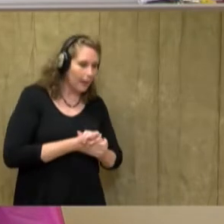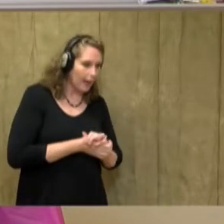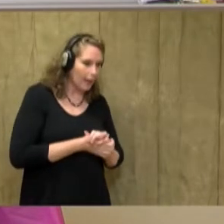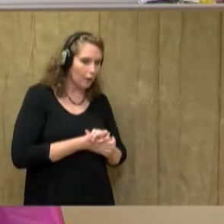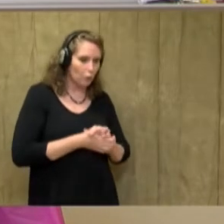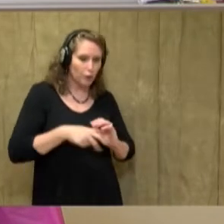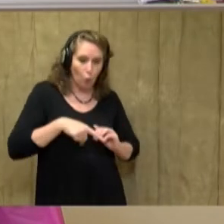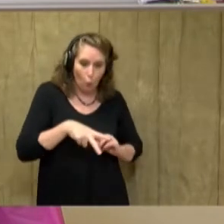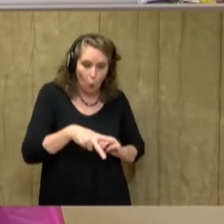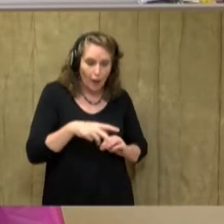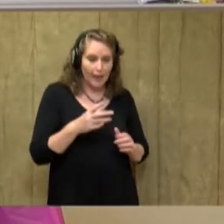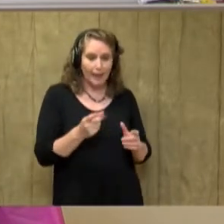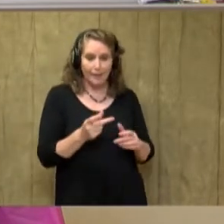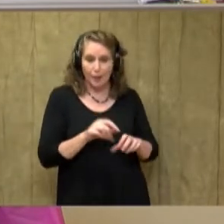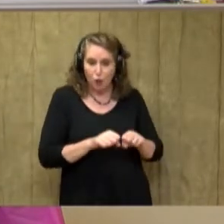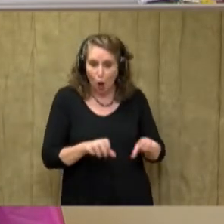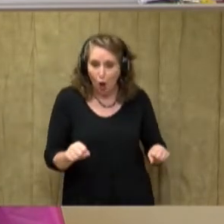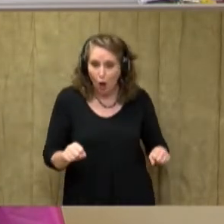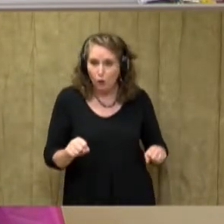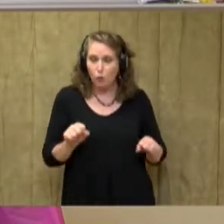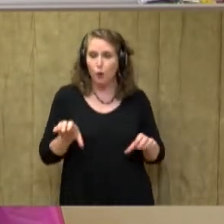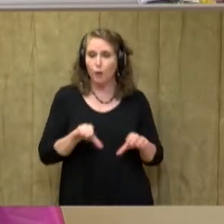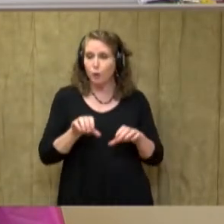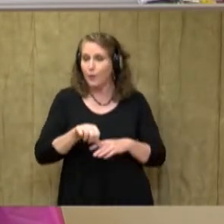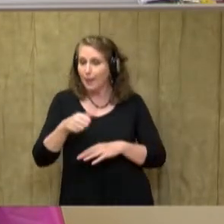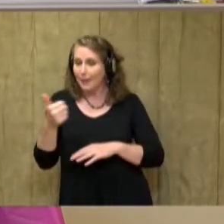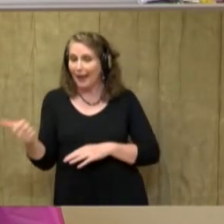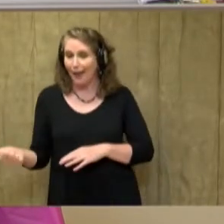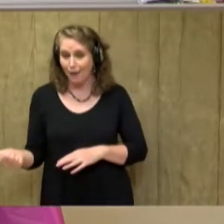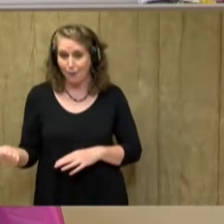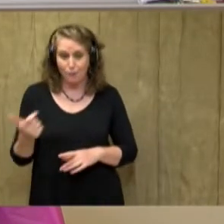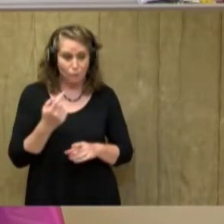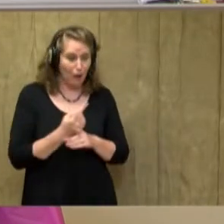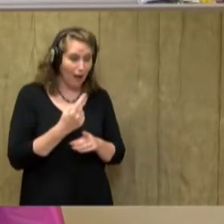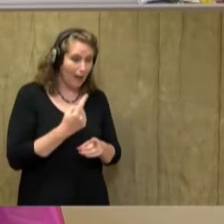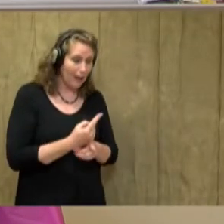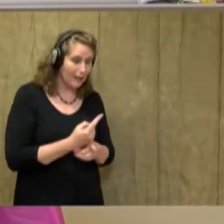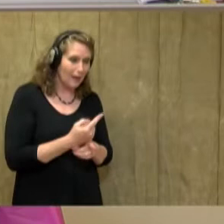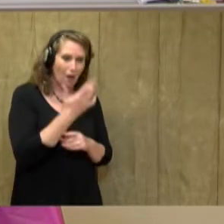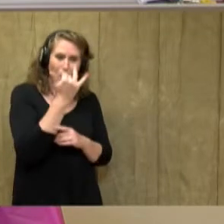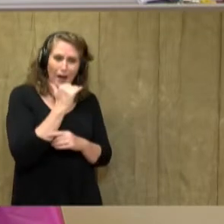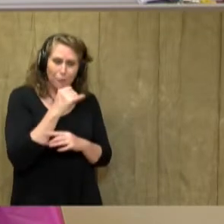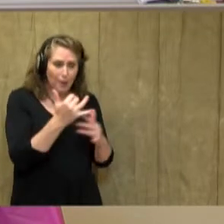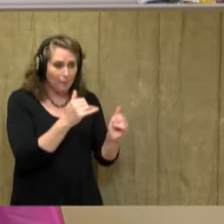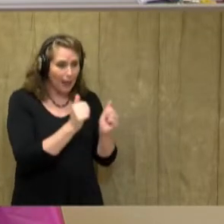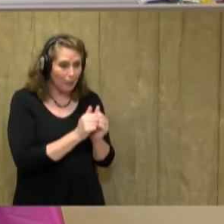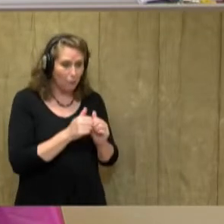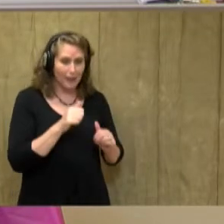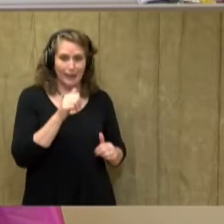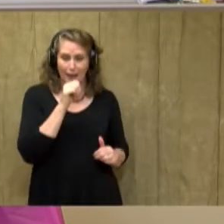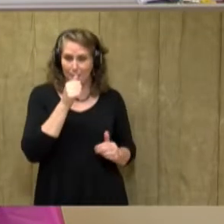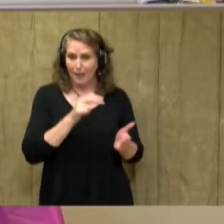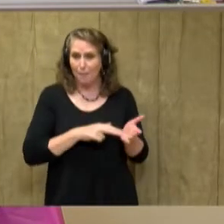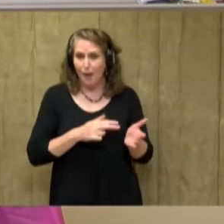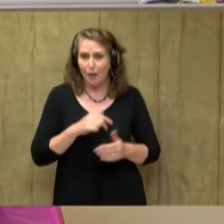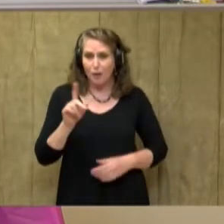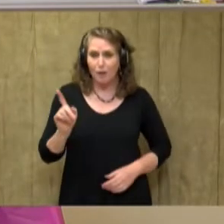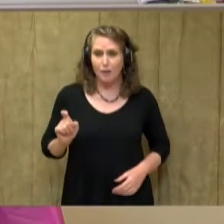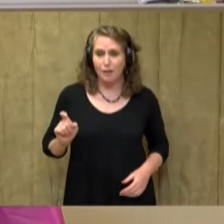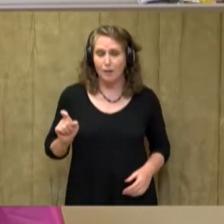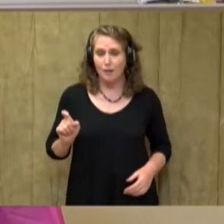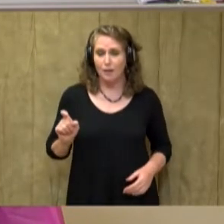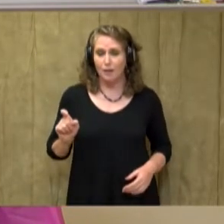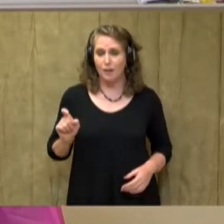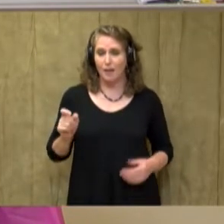his dog, or they were doing something else, right? Yeah. So why didn't they want to play with him?